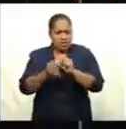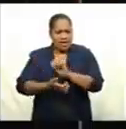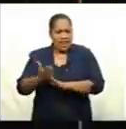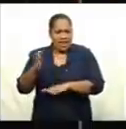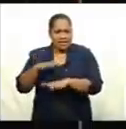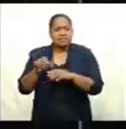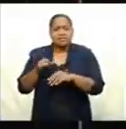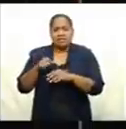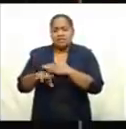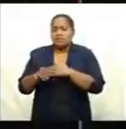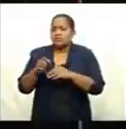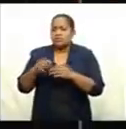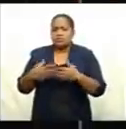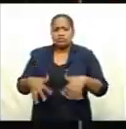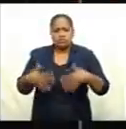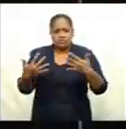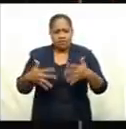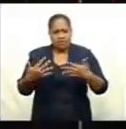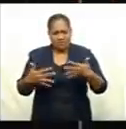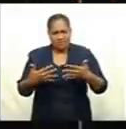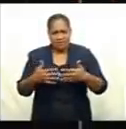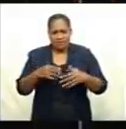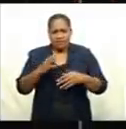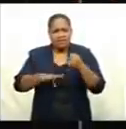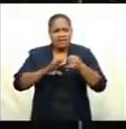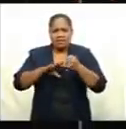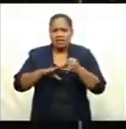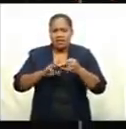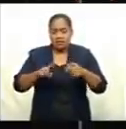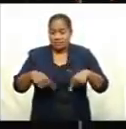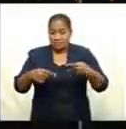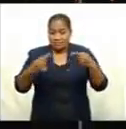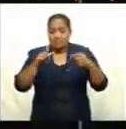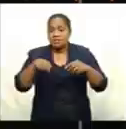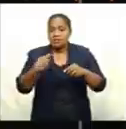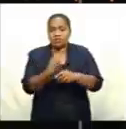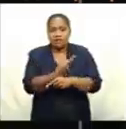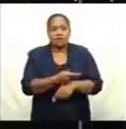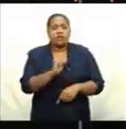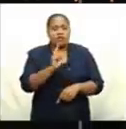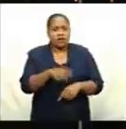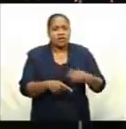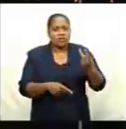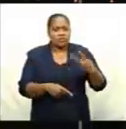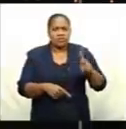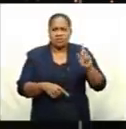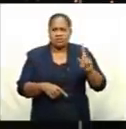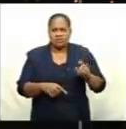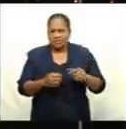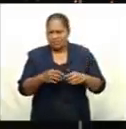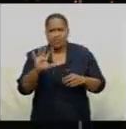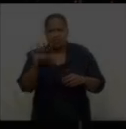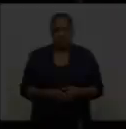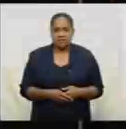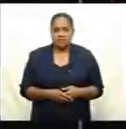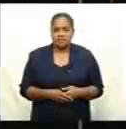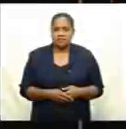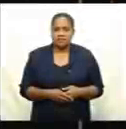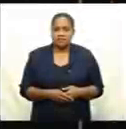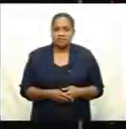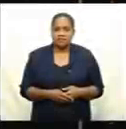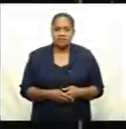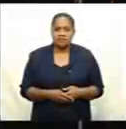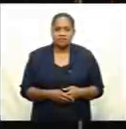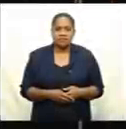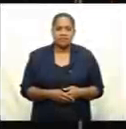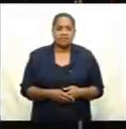Rugby Trans-Tasman final next week. This follows the Blues' 31-21 win over Tevita Kurindrani's Force last night.